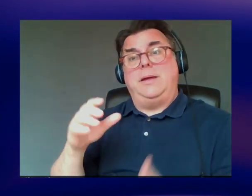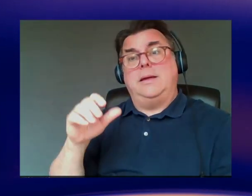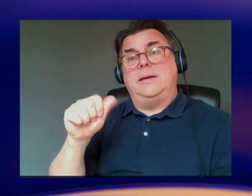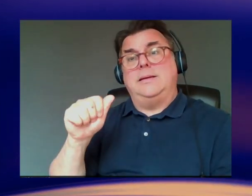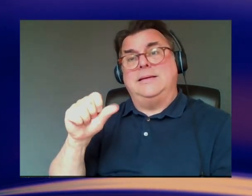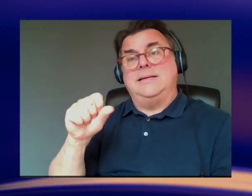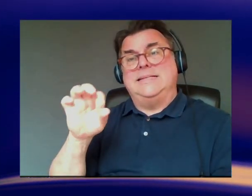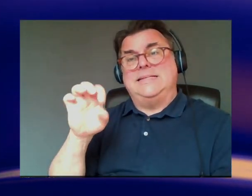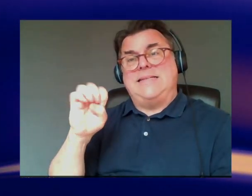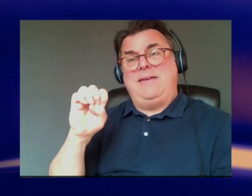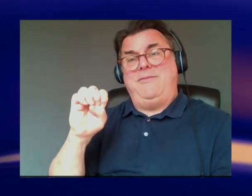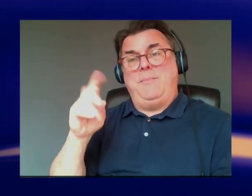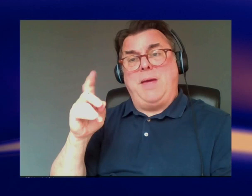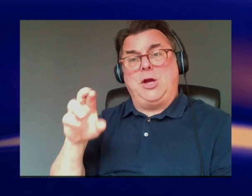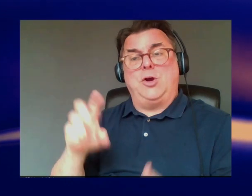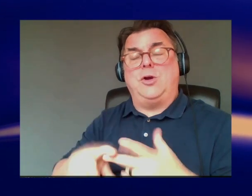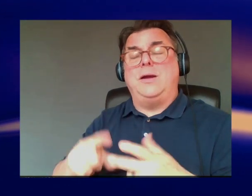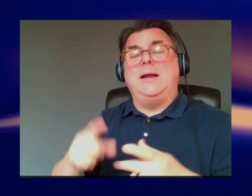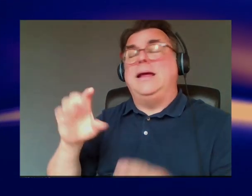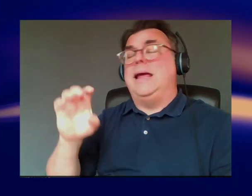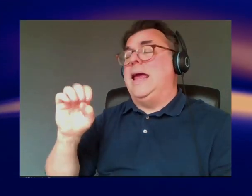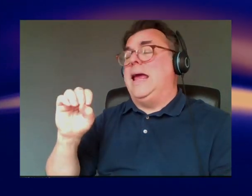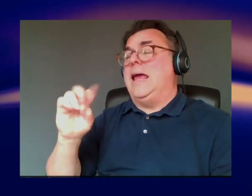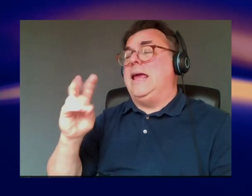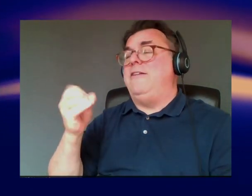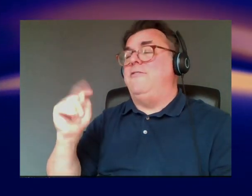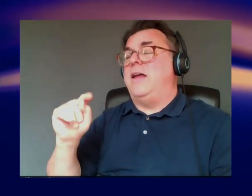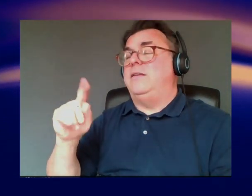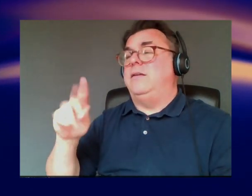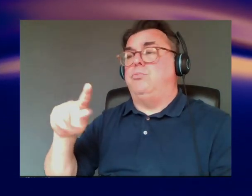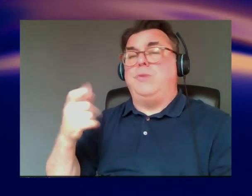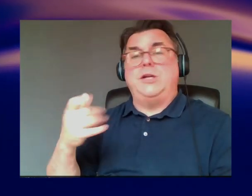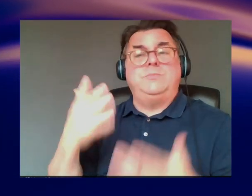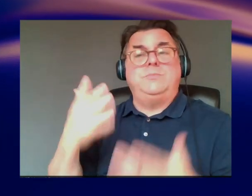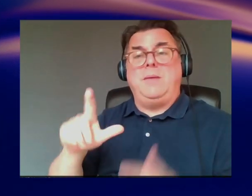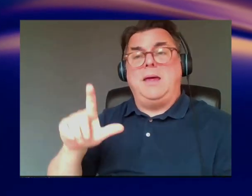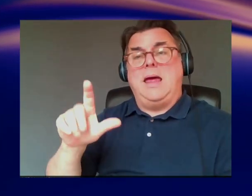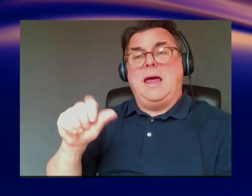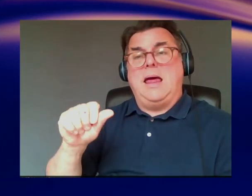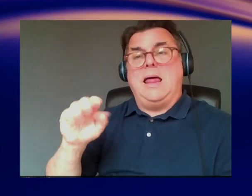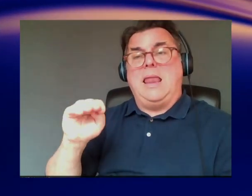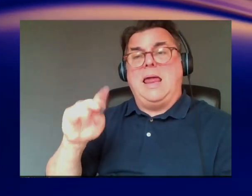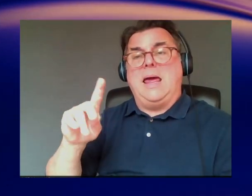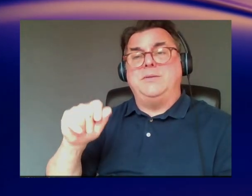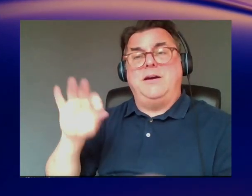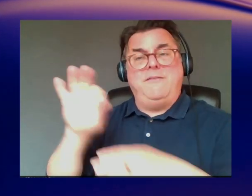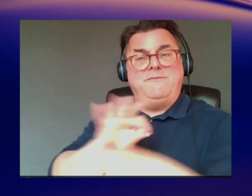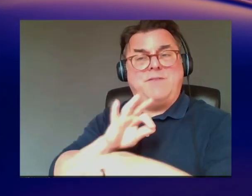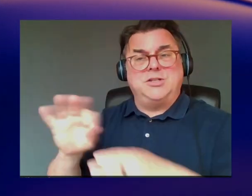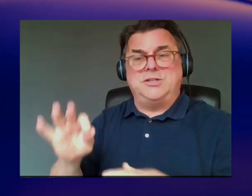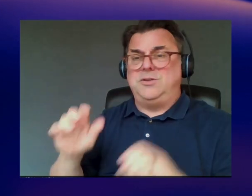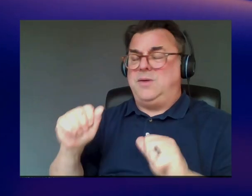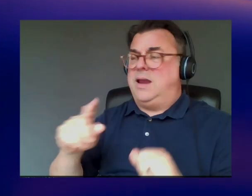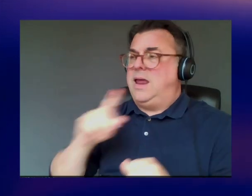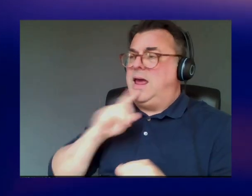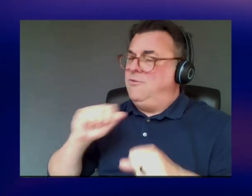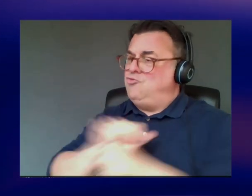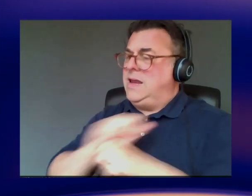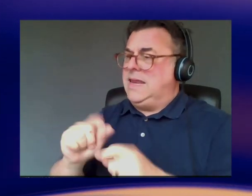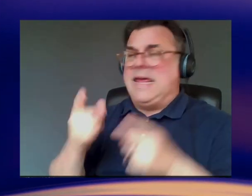doubt. But the more I study, the more I get the hands-on experience, the more the services really start to connect, and I can do more